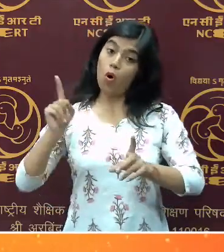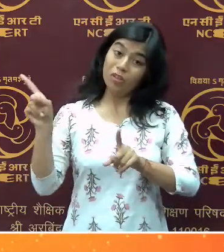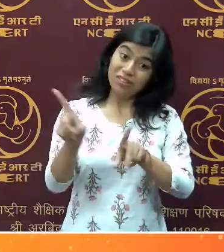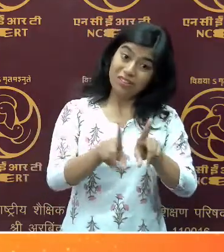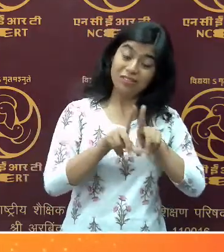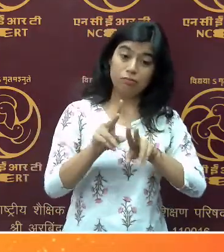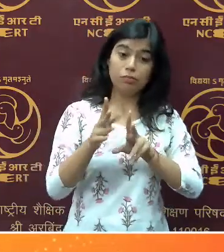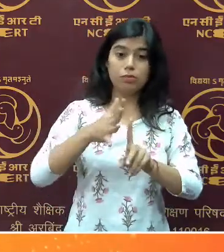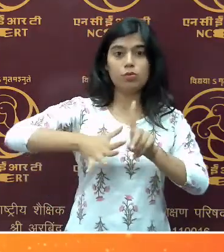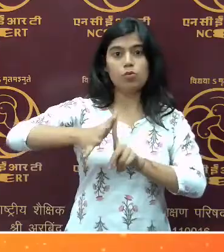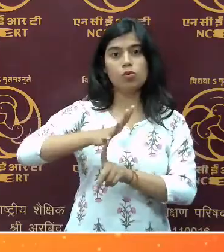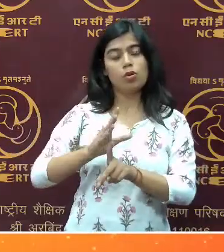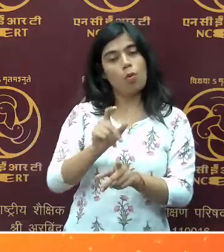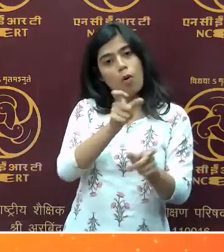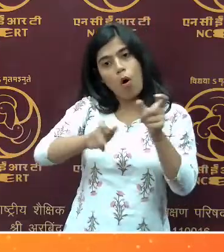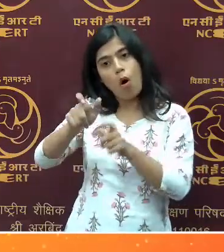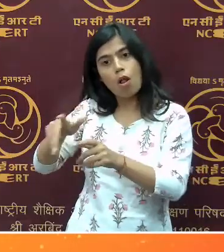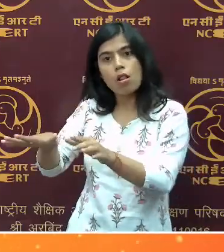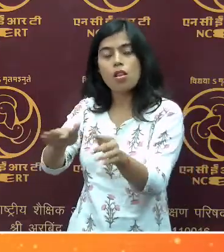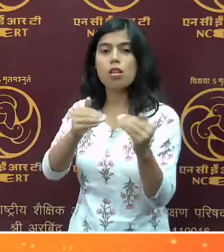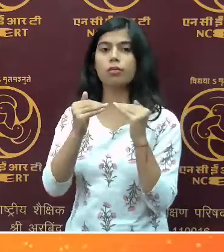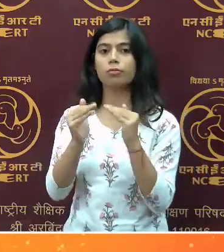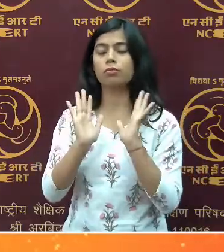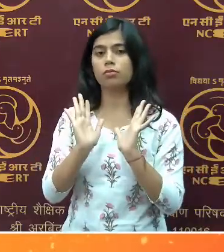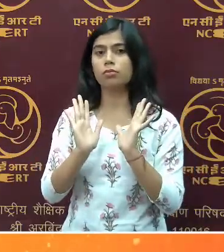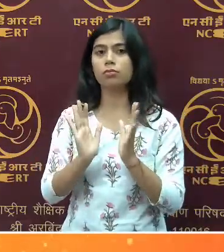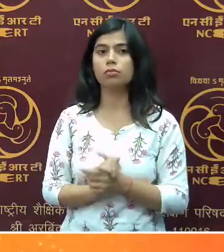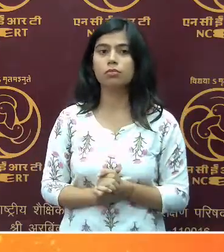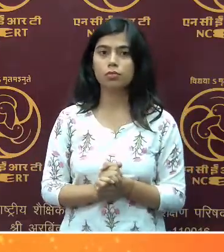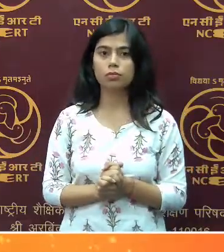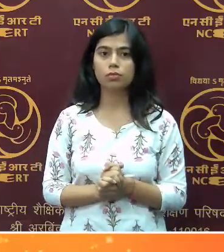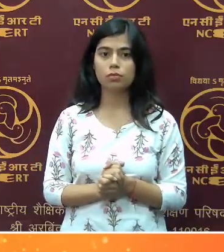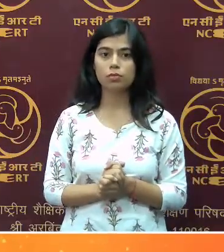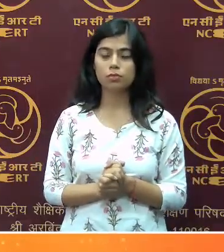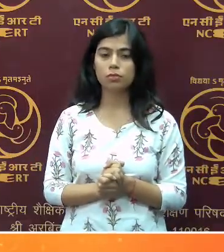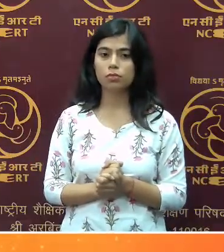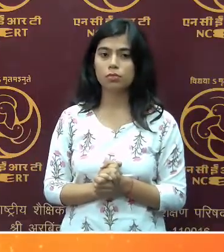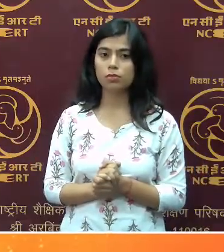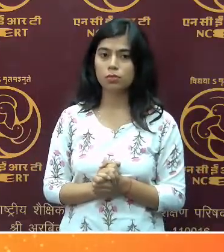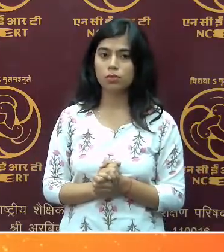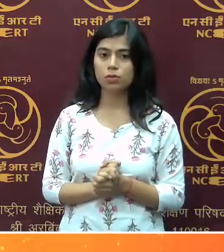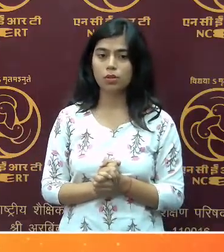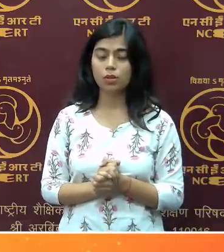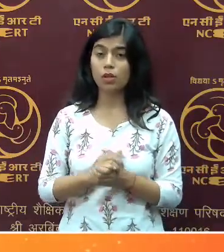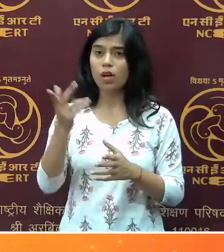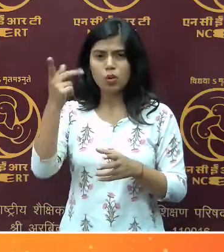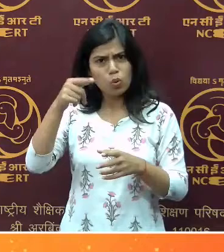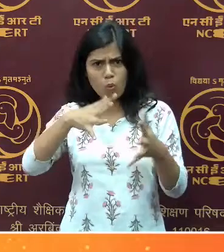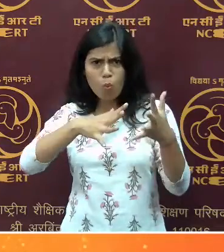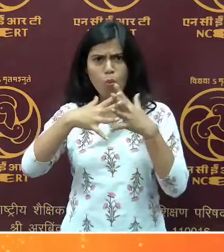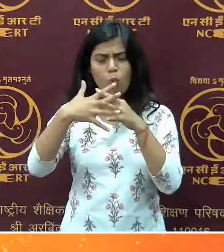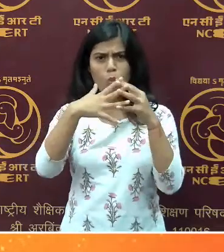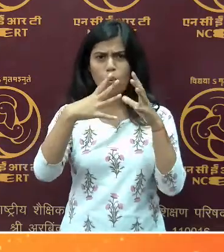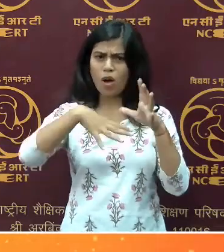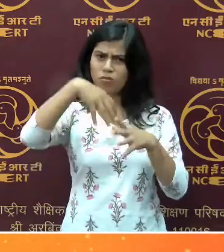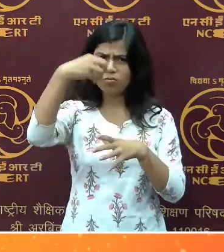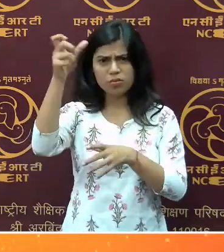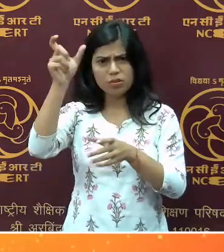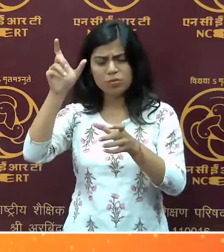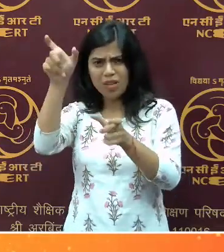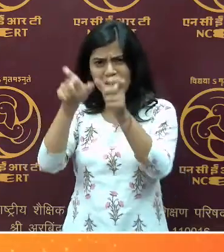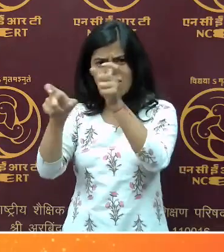each person, every citizen of India, in fact it includes foreigners also, they also will be mated